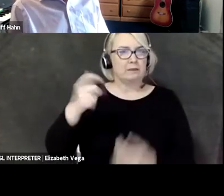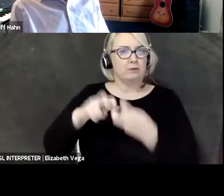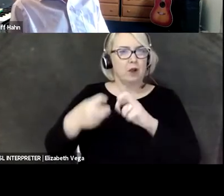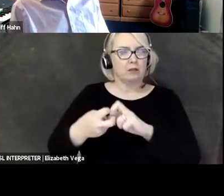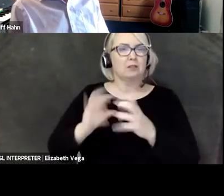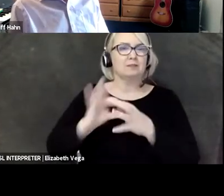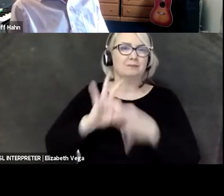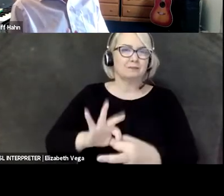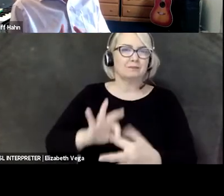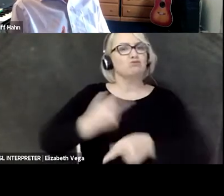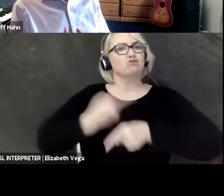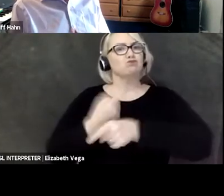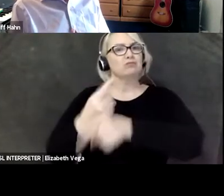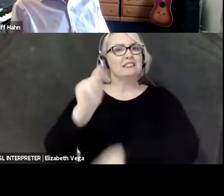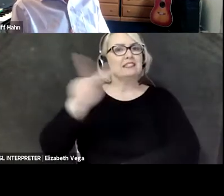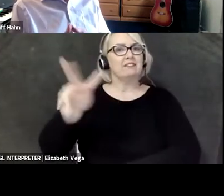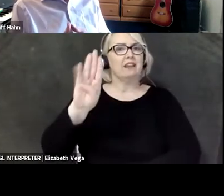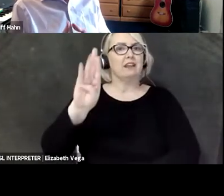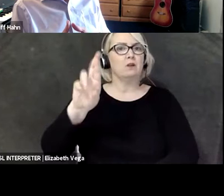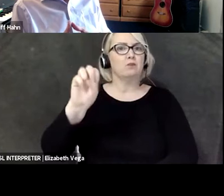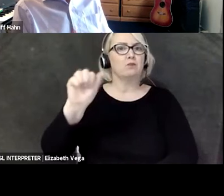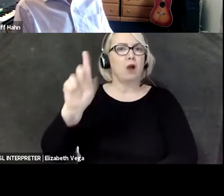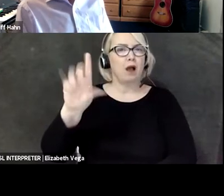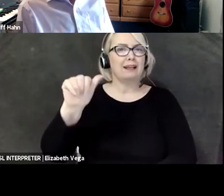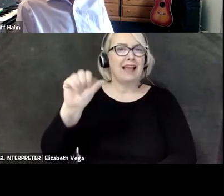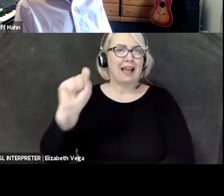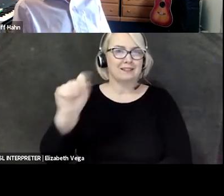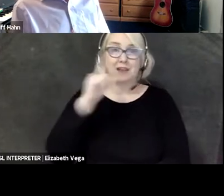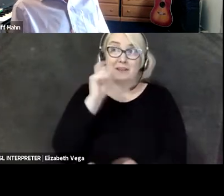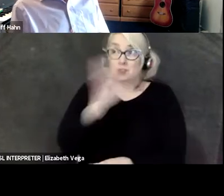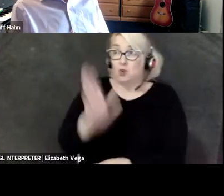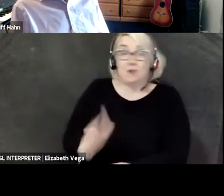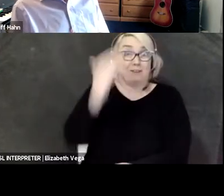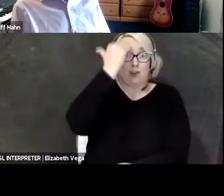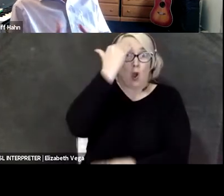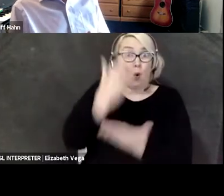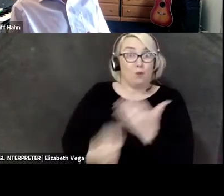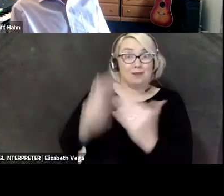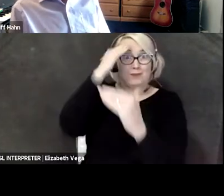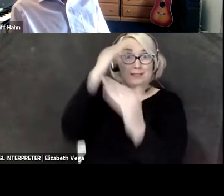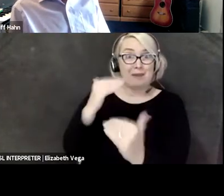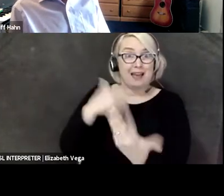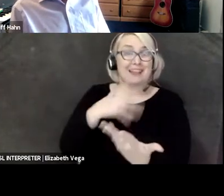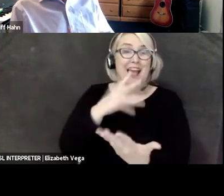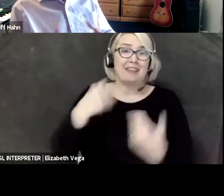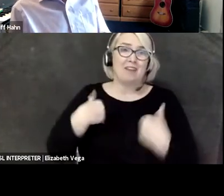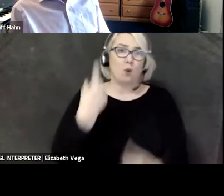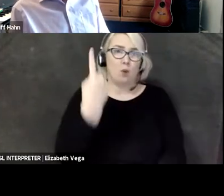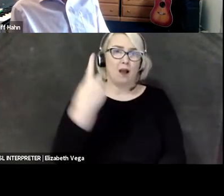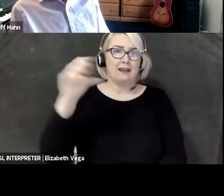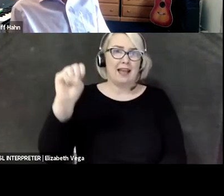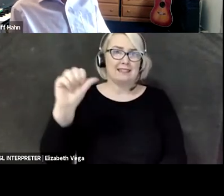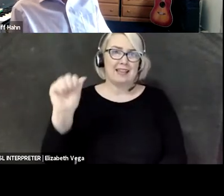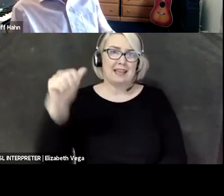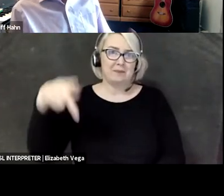broadcast, because you never know what you're going to be getting. And there's only one SAP. There's only a second